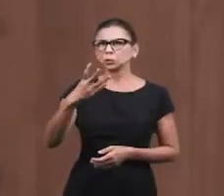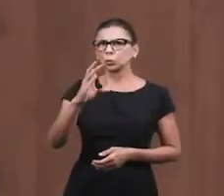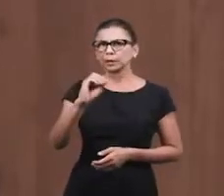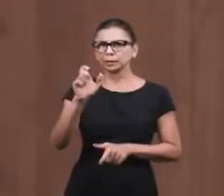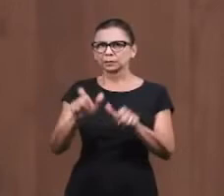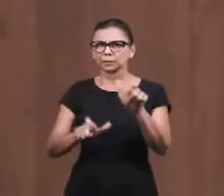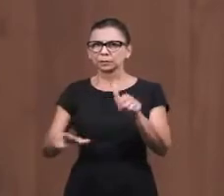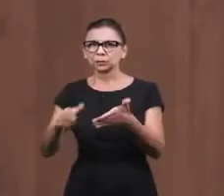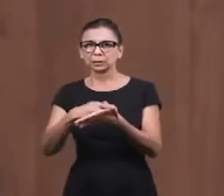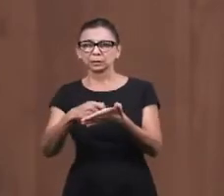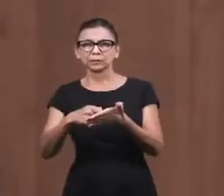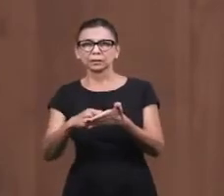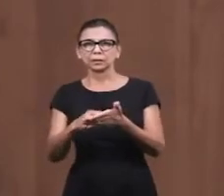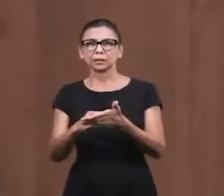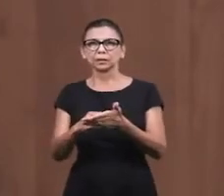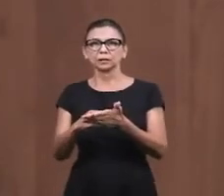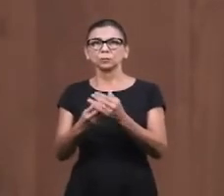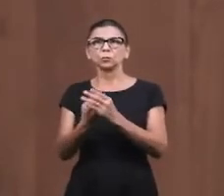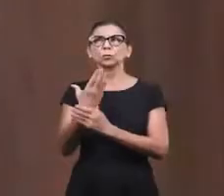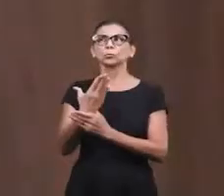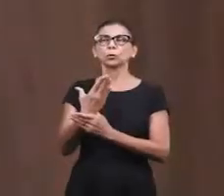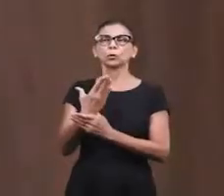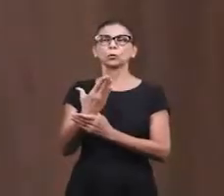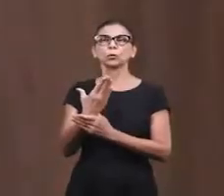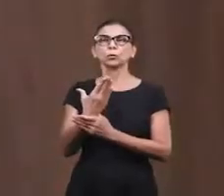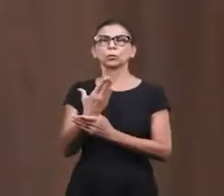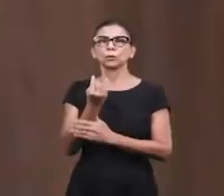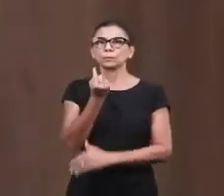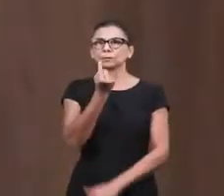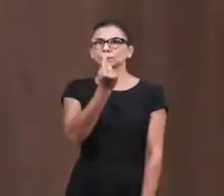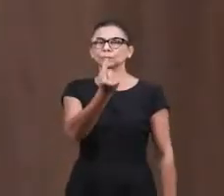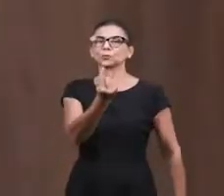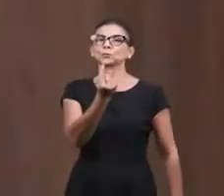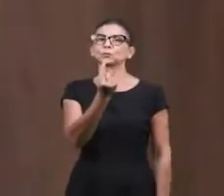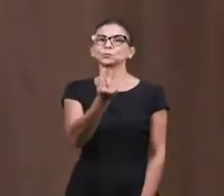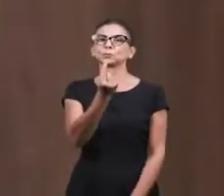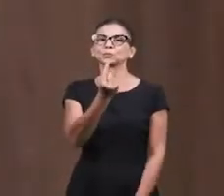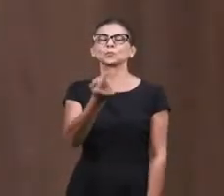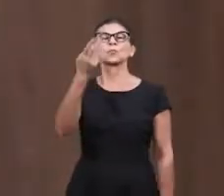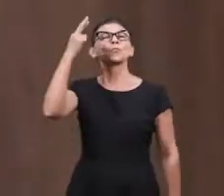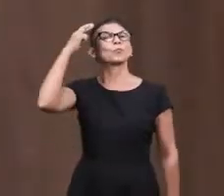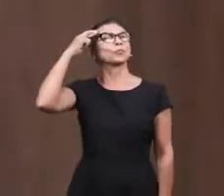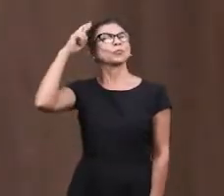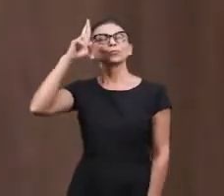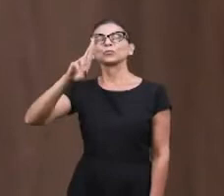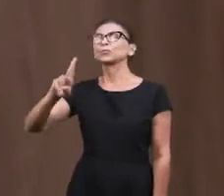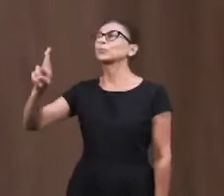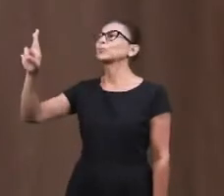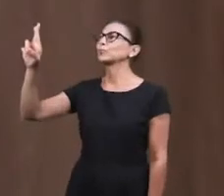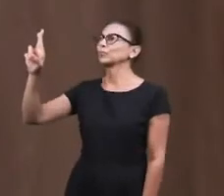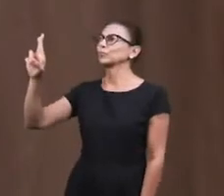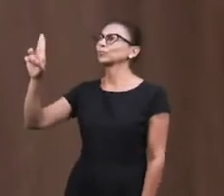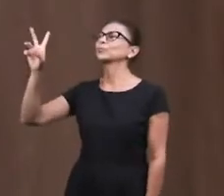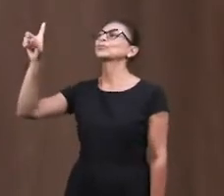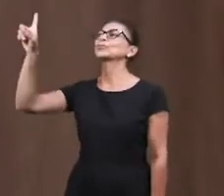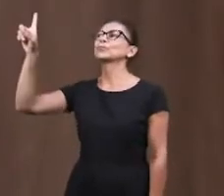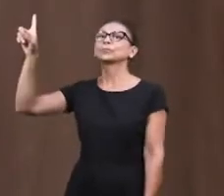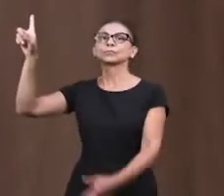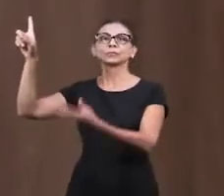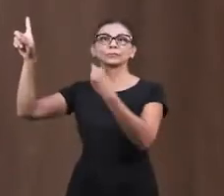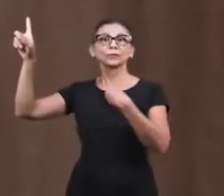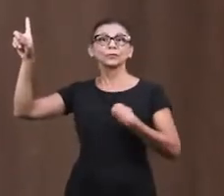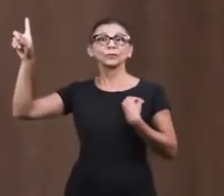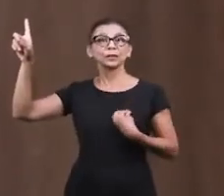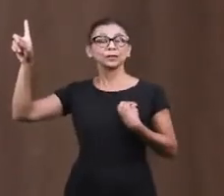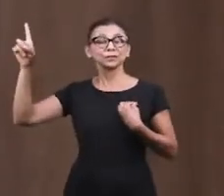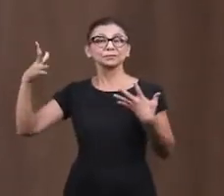the author, there was only one author, the Lord God. He was the author, and he is alive. What a marvelous